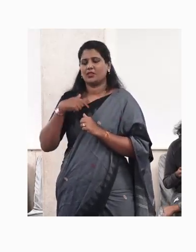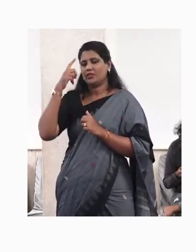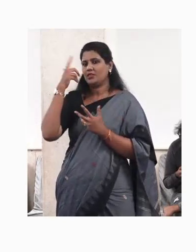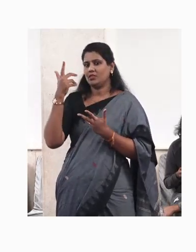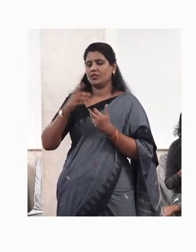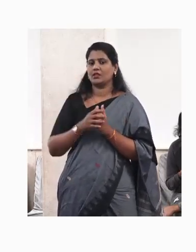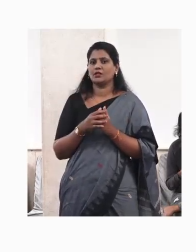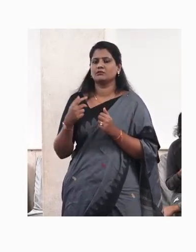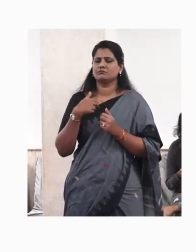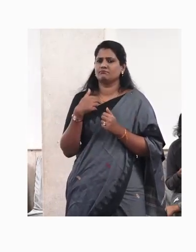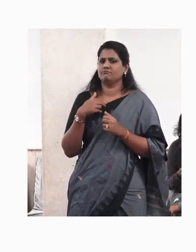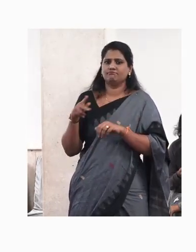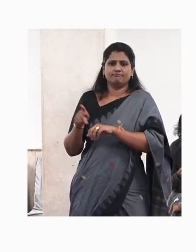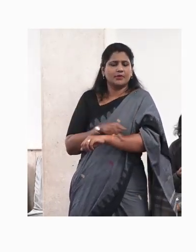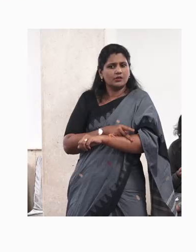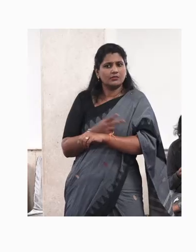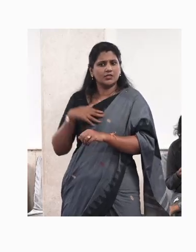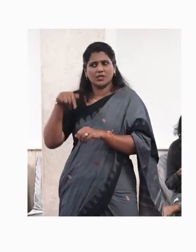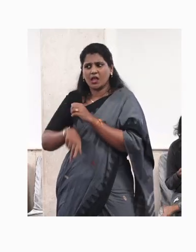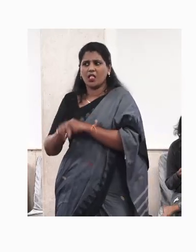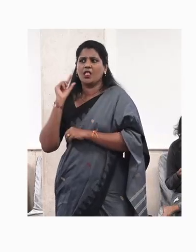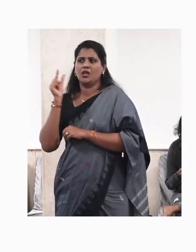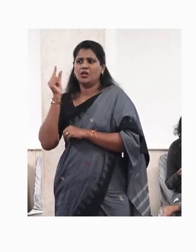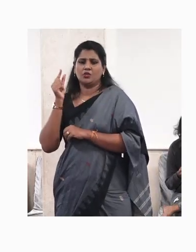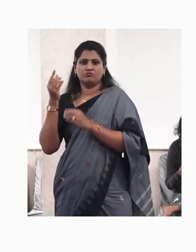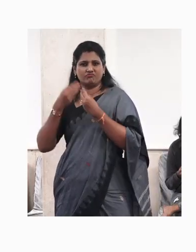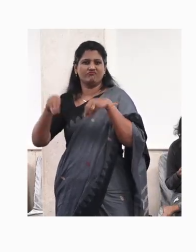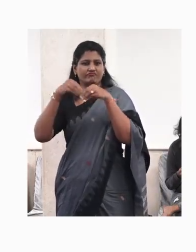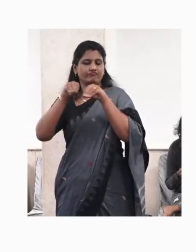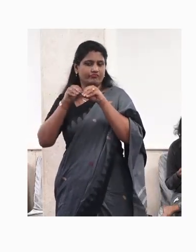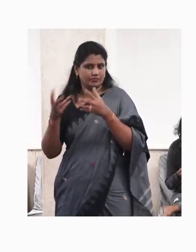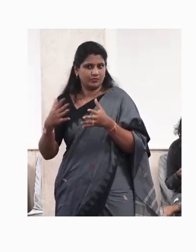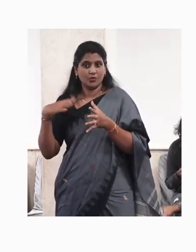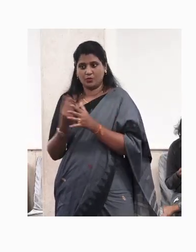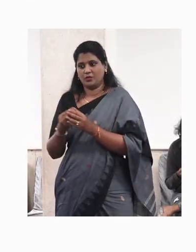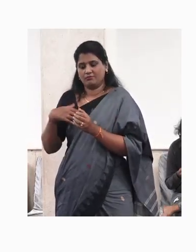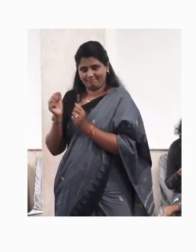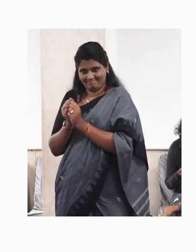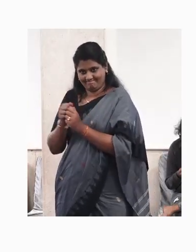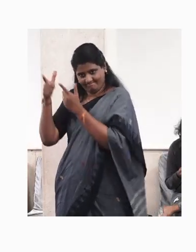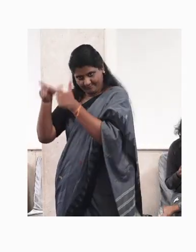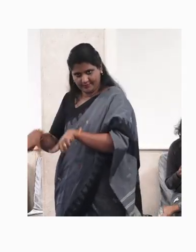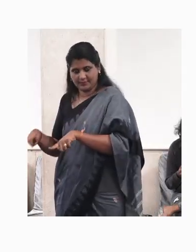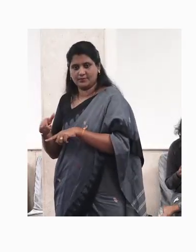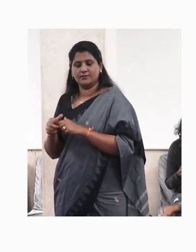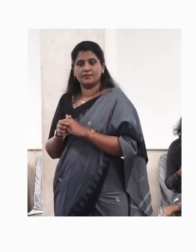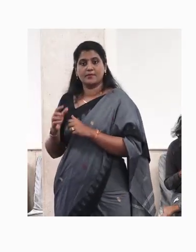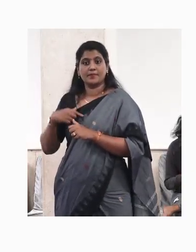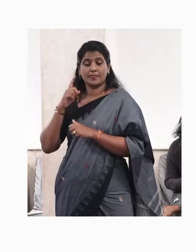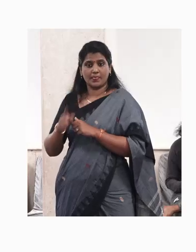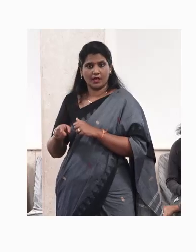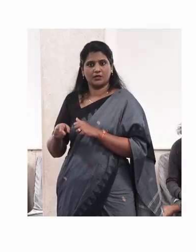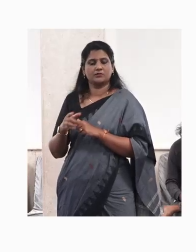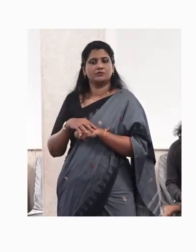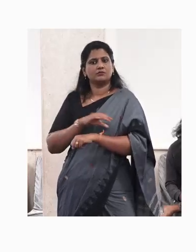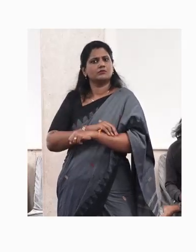me, professionally, I haven't gotten to use OD very much with the population that we work with at the Banyan, but in general, in